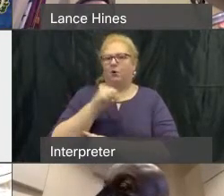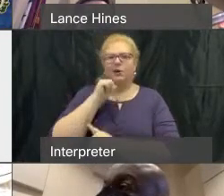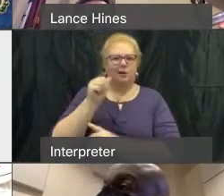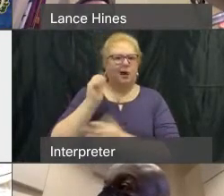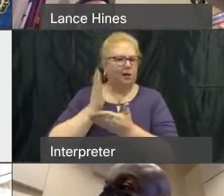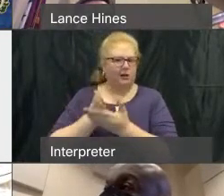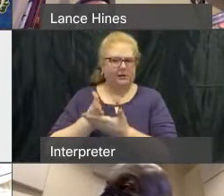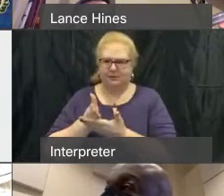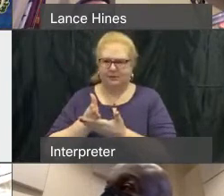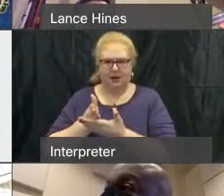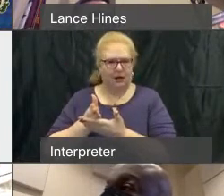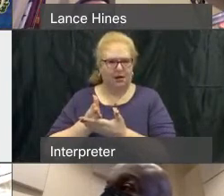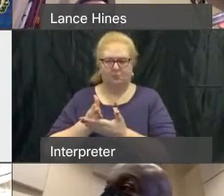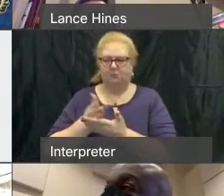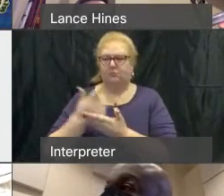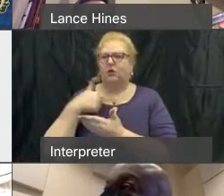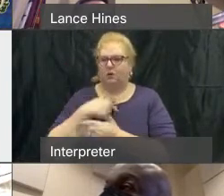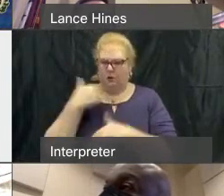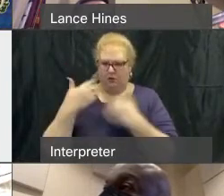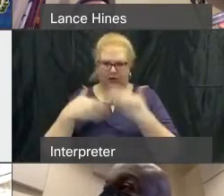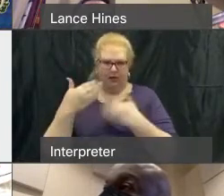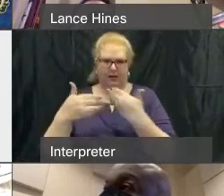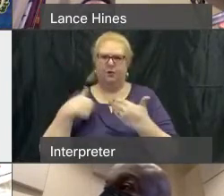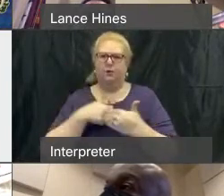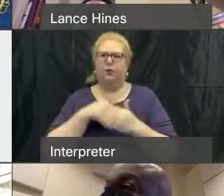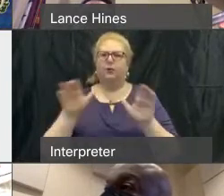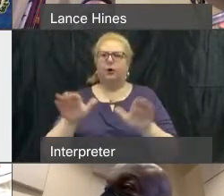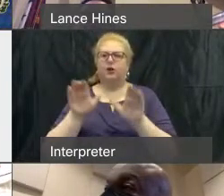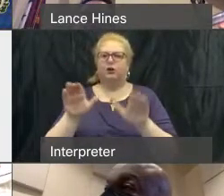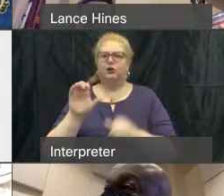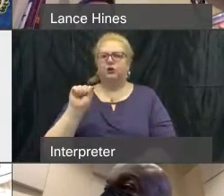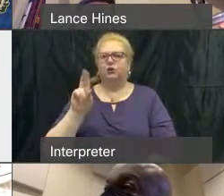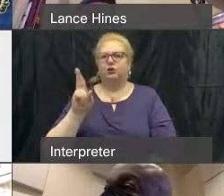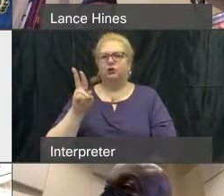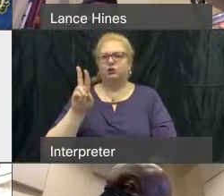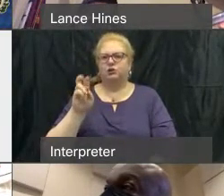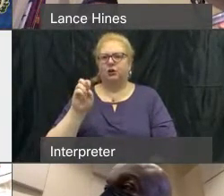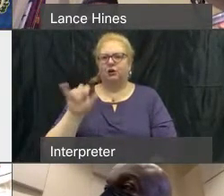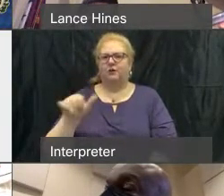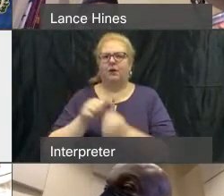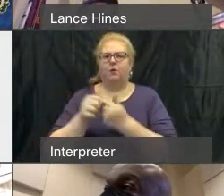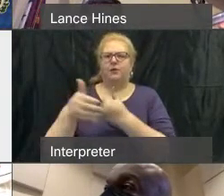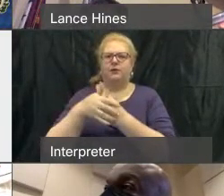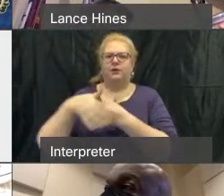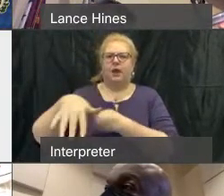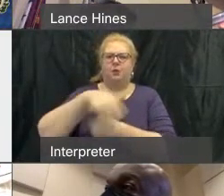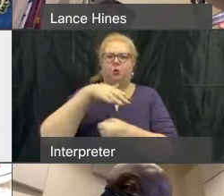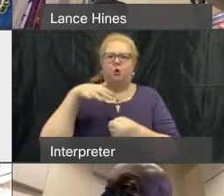to do surveys in the neighborhood, have meetings with the neighborhoods,